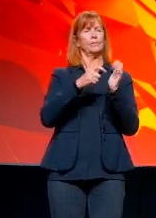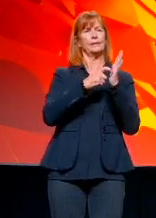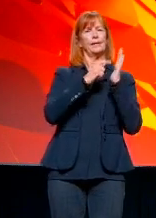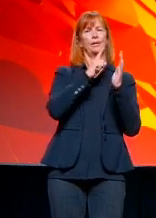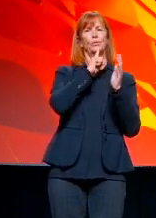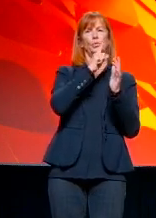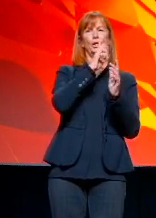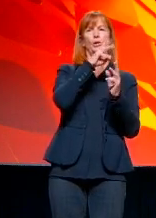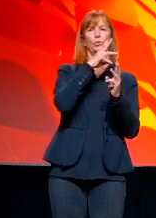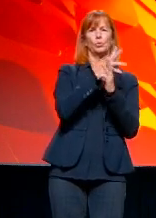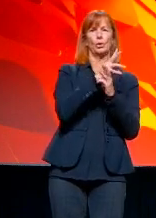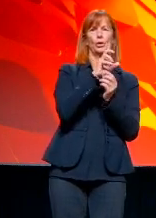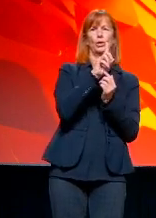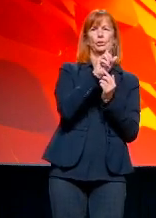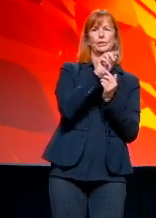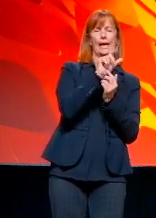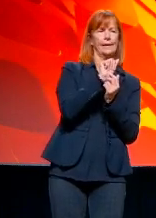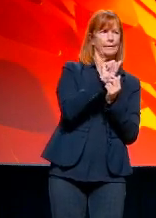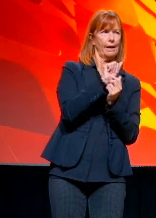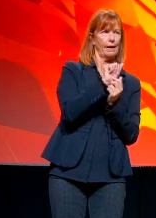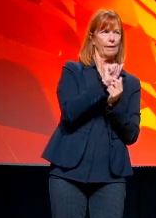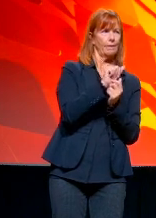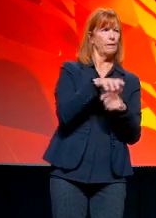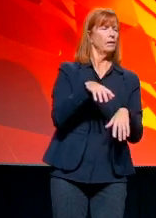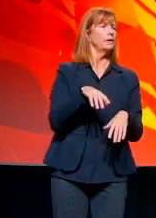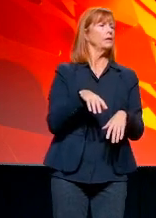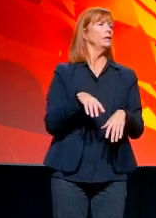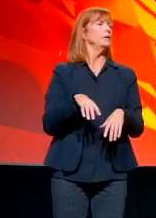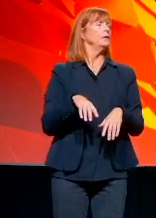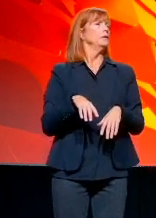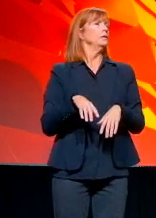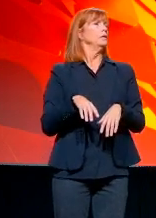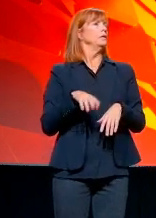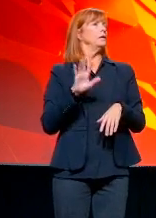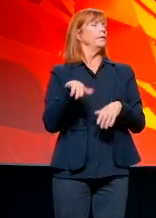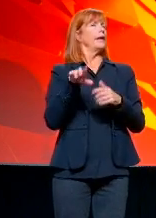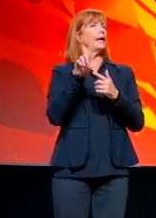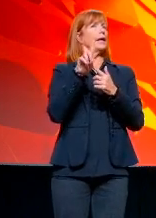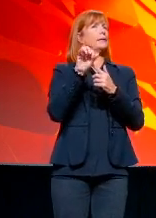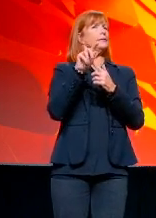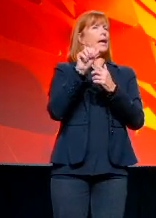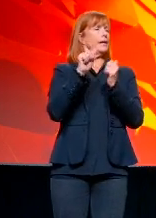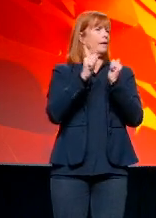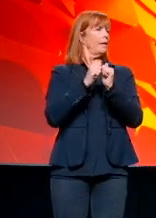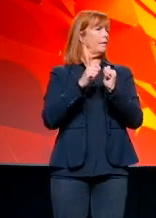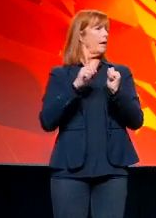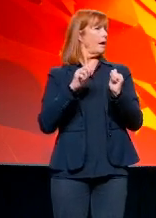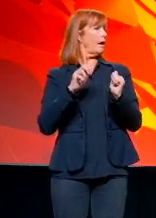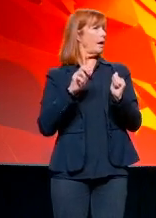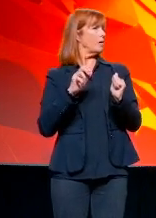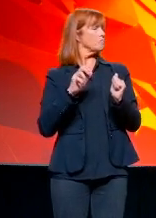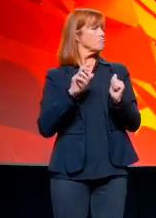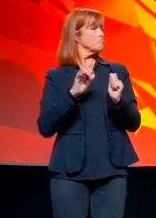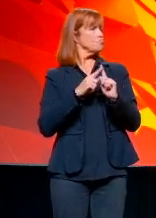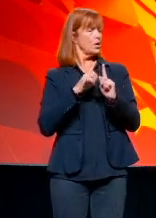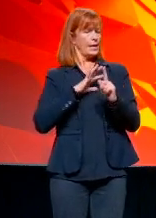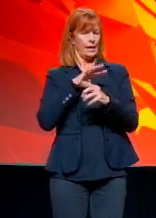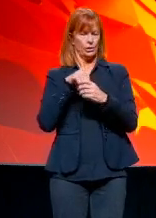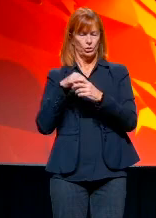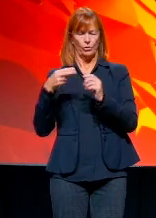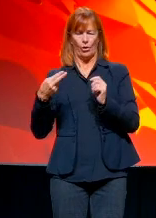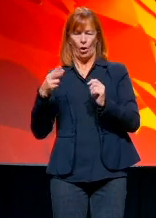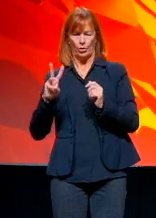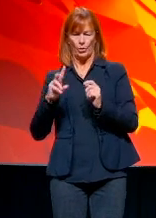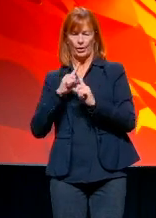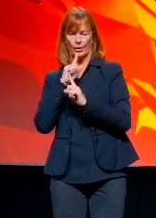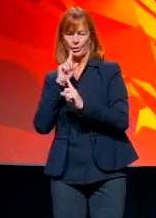close the simulation to reality gap, right? So these are the data that we can directly collect from the real-world hardware in the real world. So the